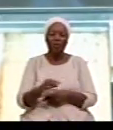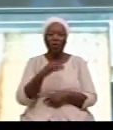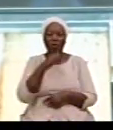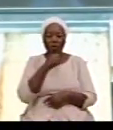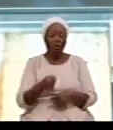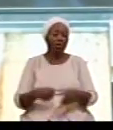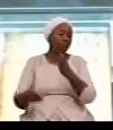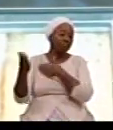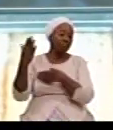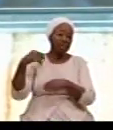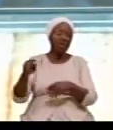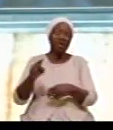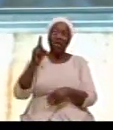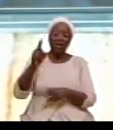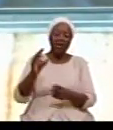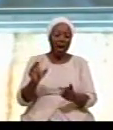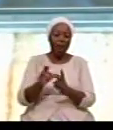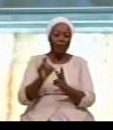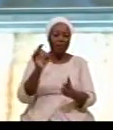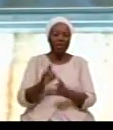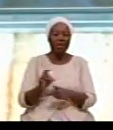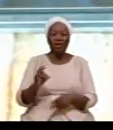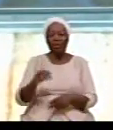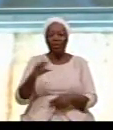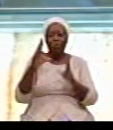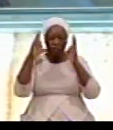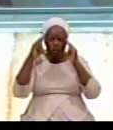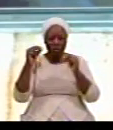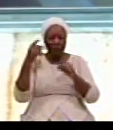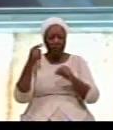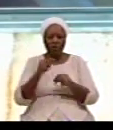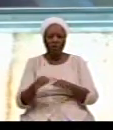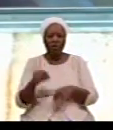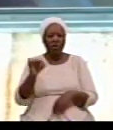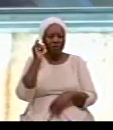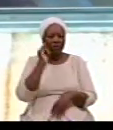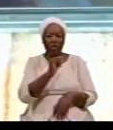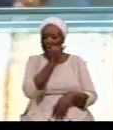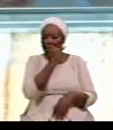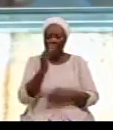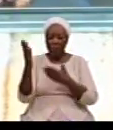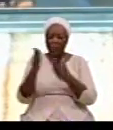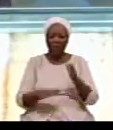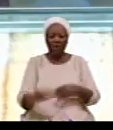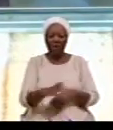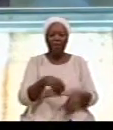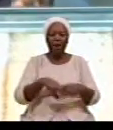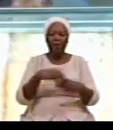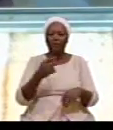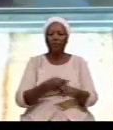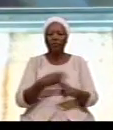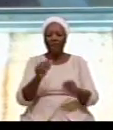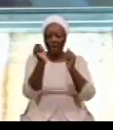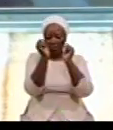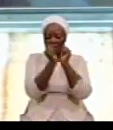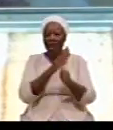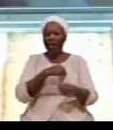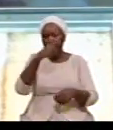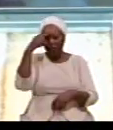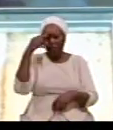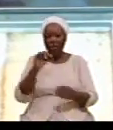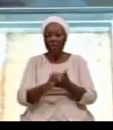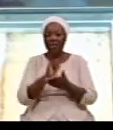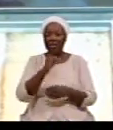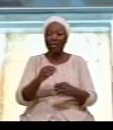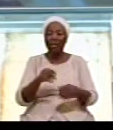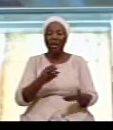of Israel. Bring them out of the captivity. And because that's the will of the